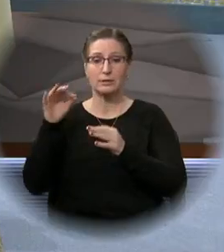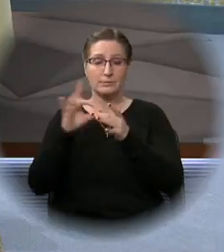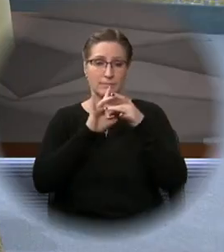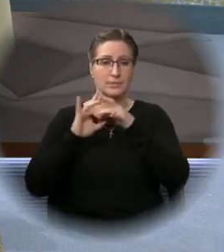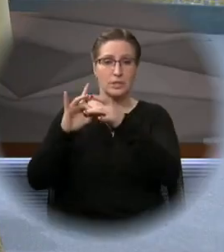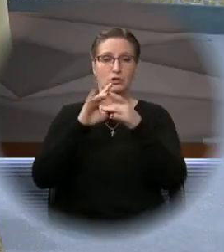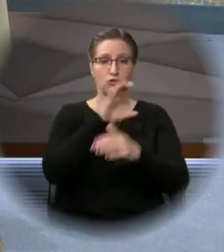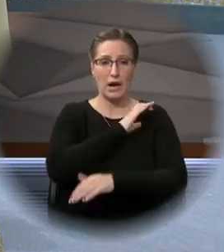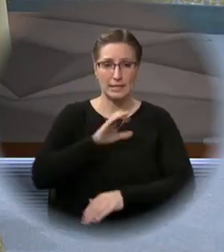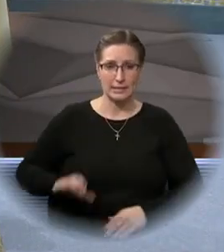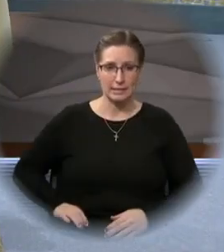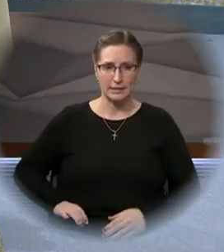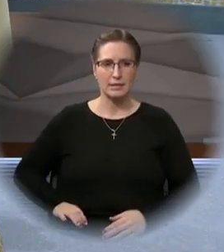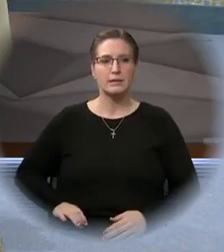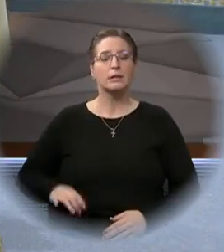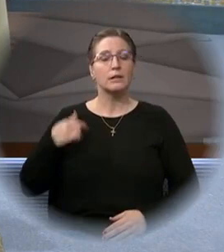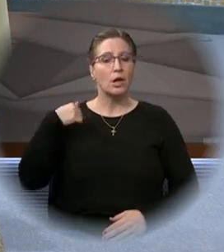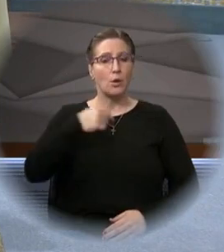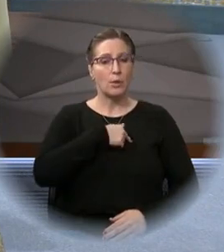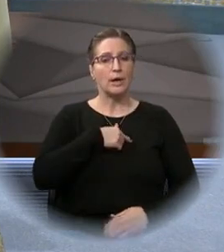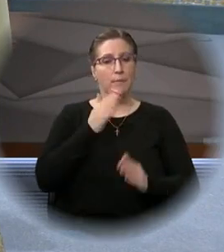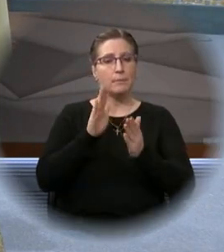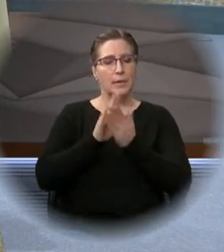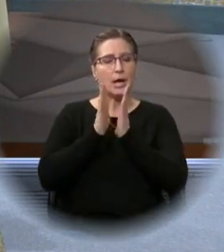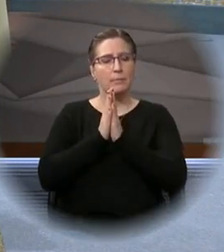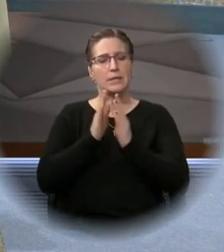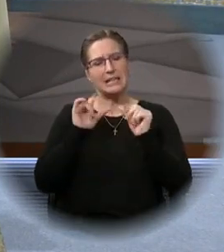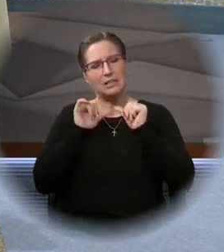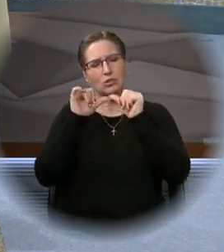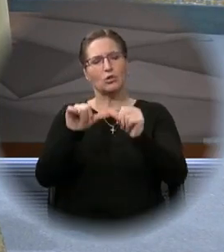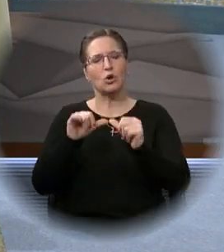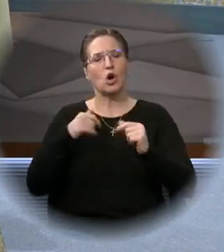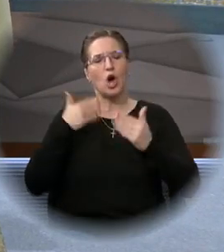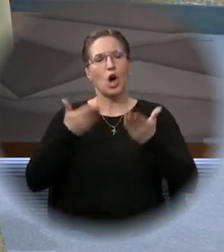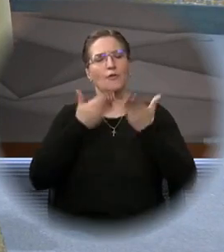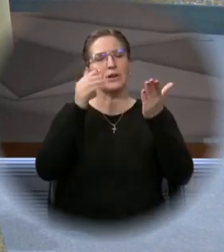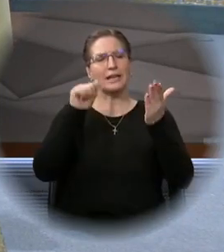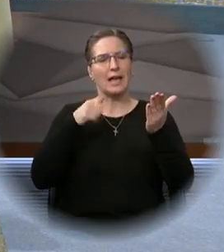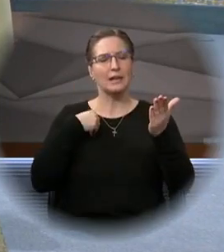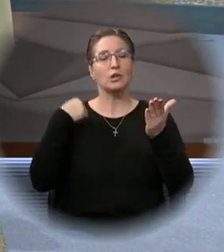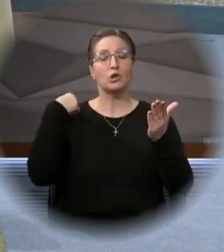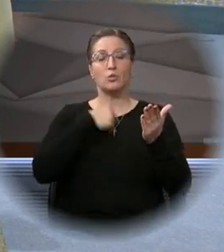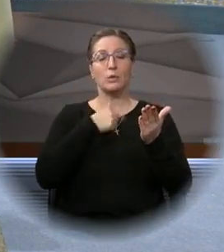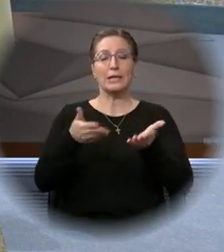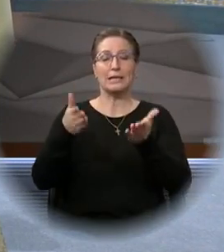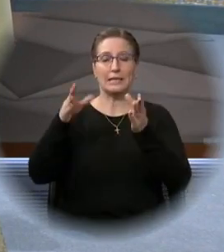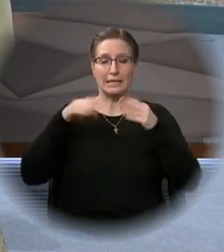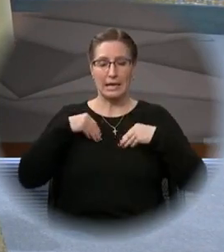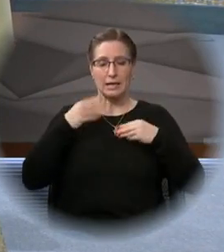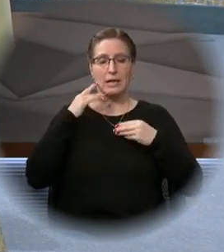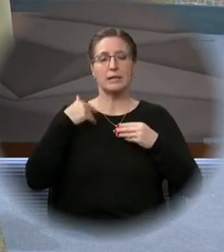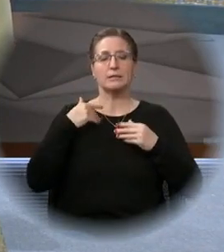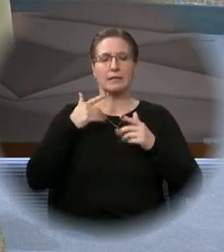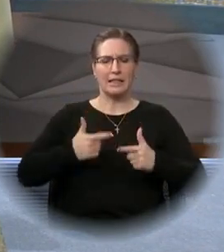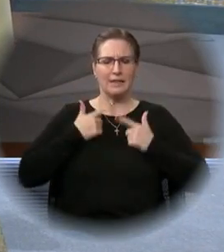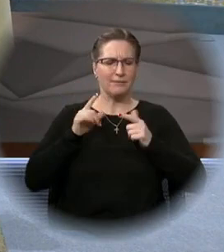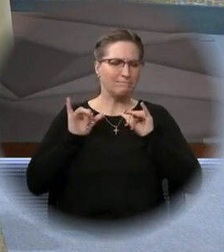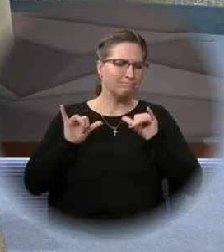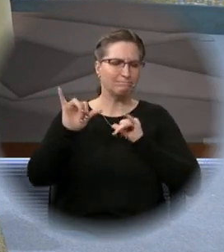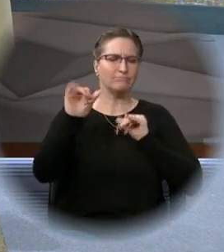Christ. May he make of us an eternal offering to you, so that we may obtain an inheritance with your